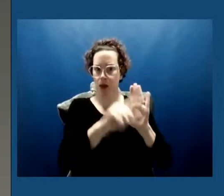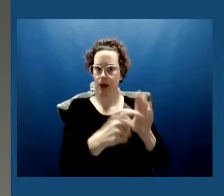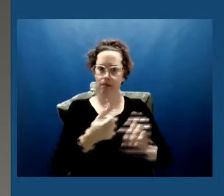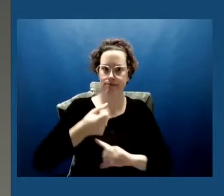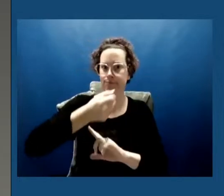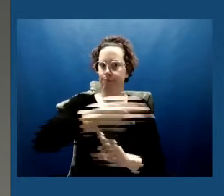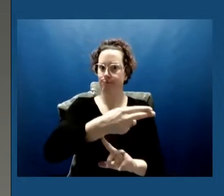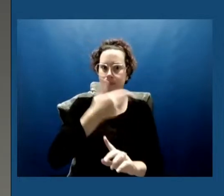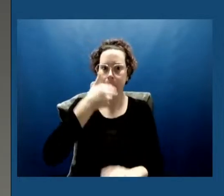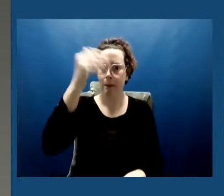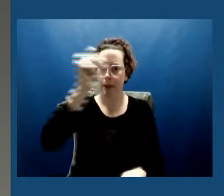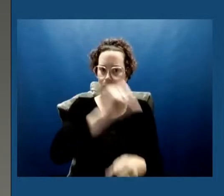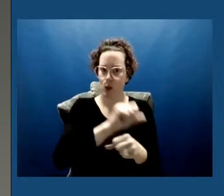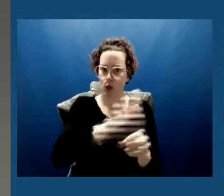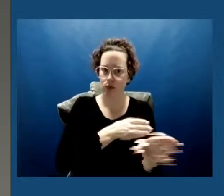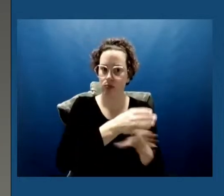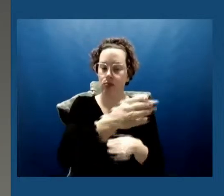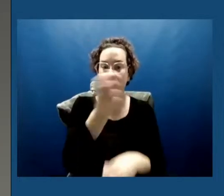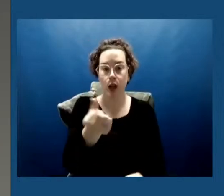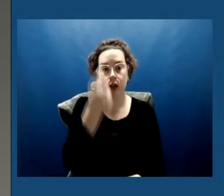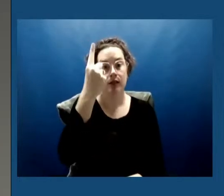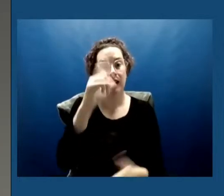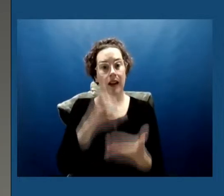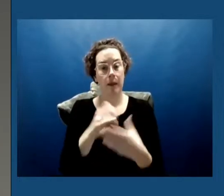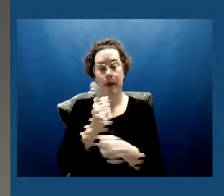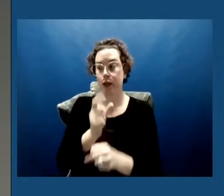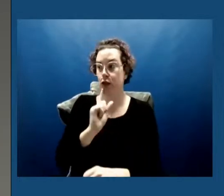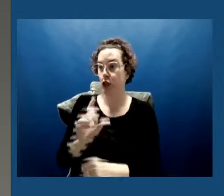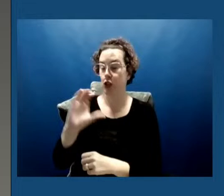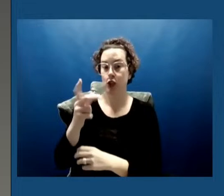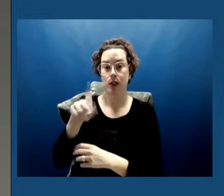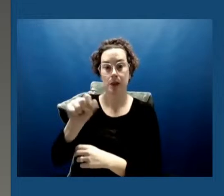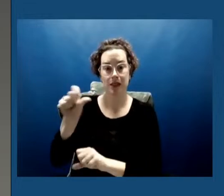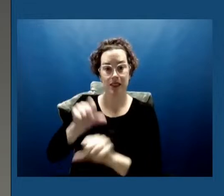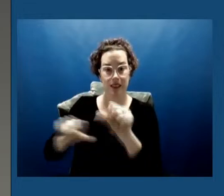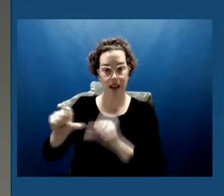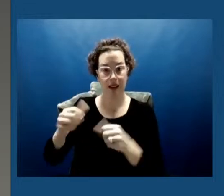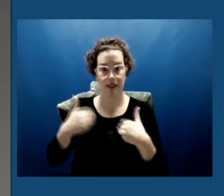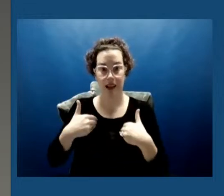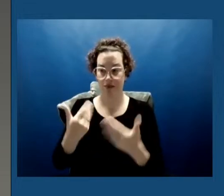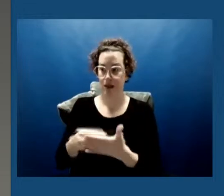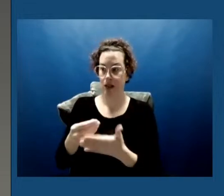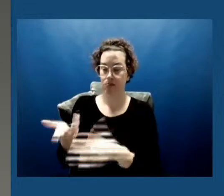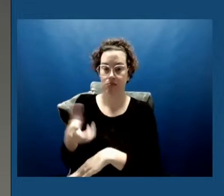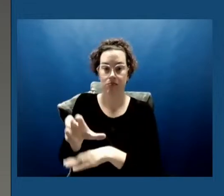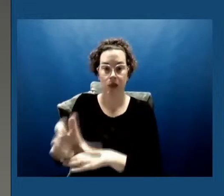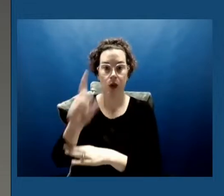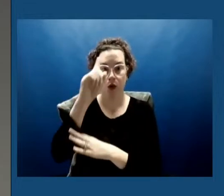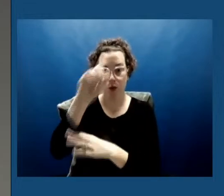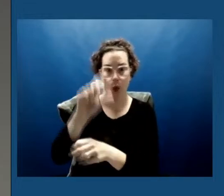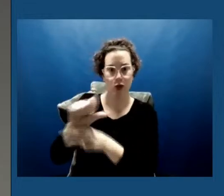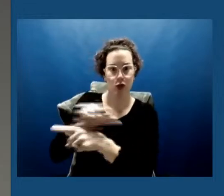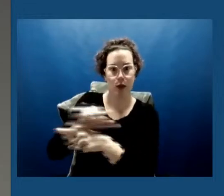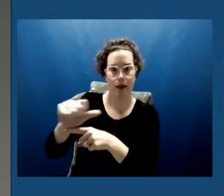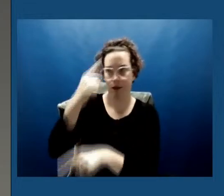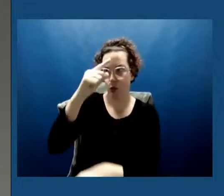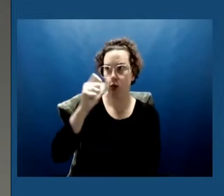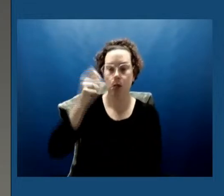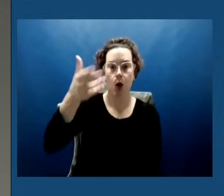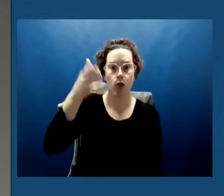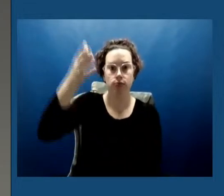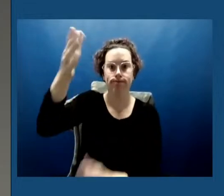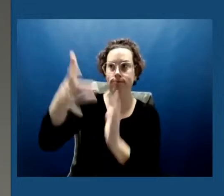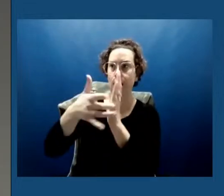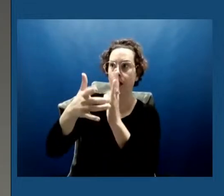and Science included major investments in workforce training to train people today to fill the jobs of tomorrow. And thanks